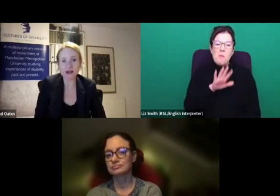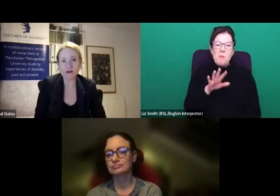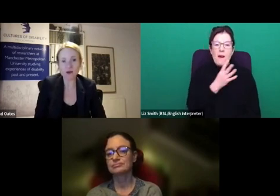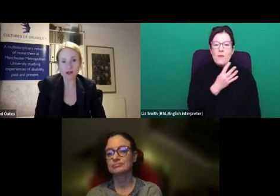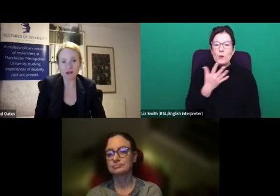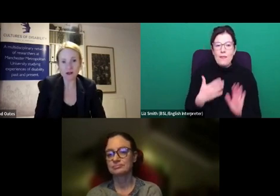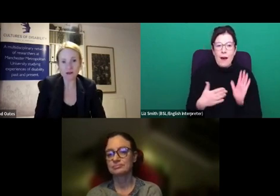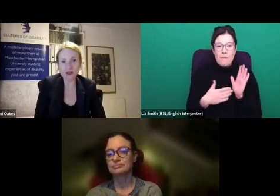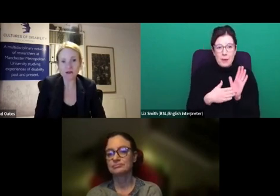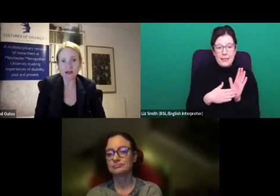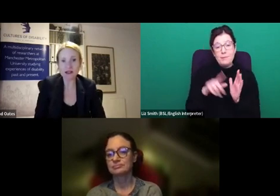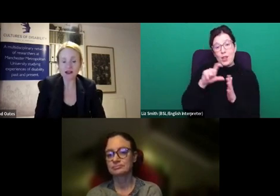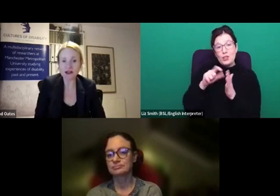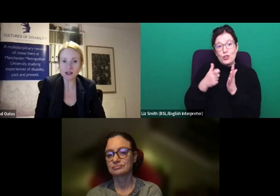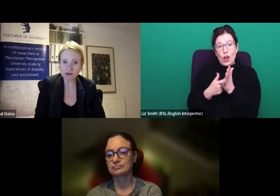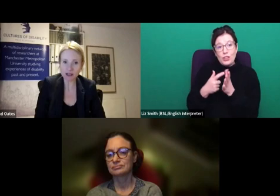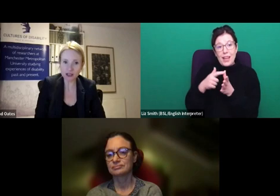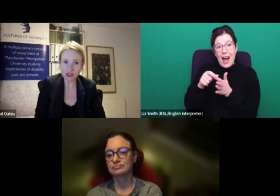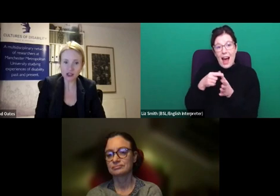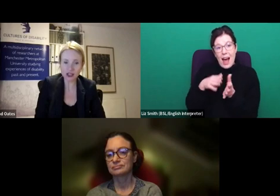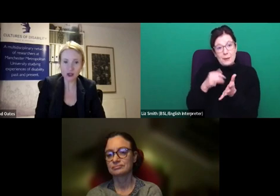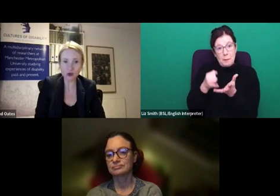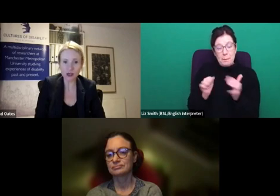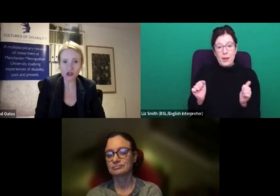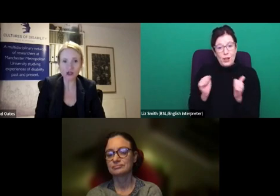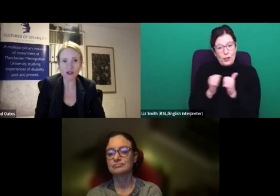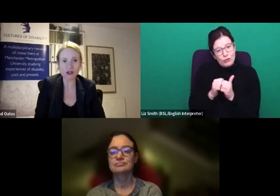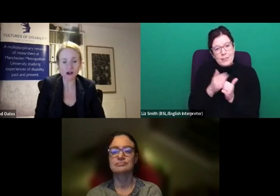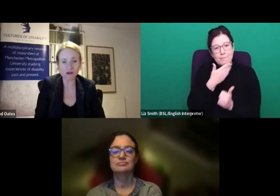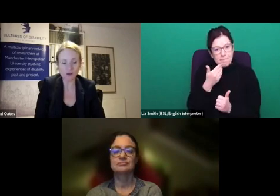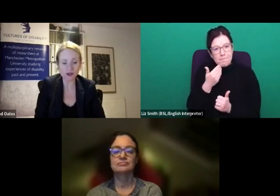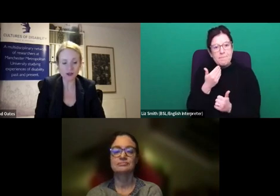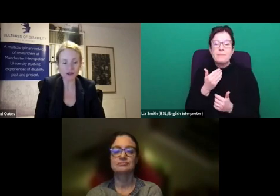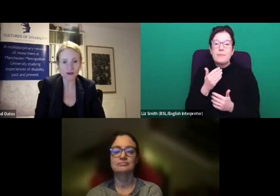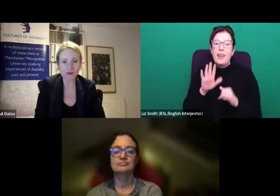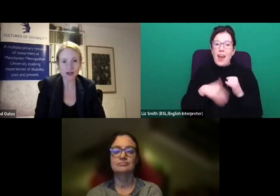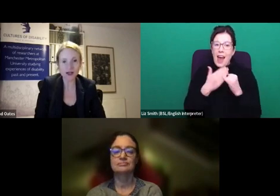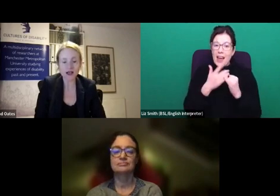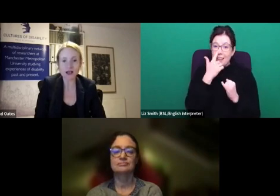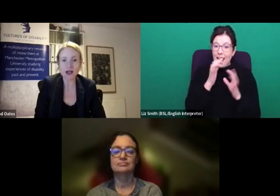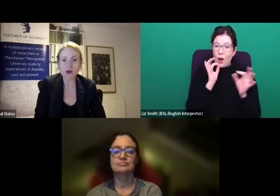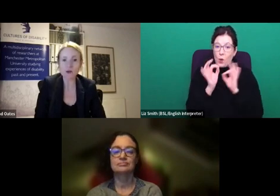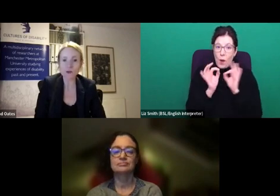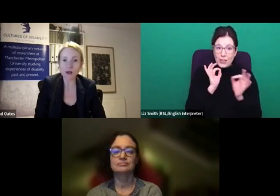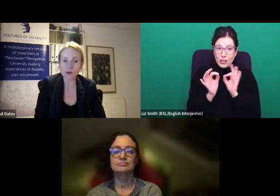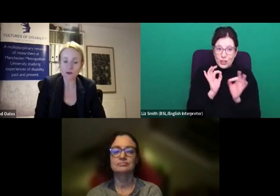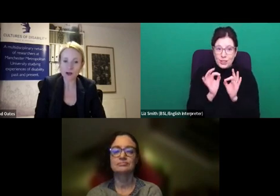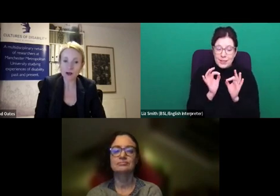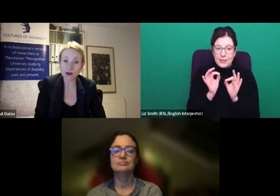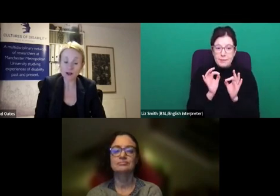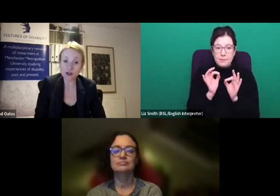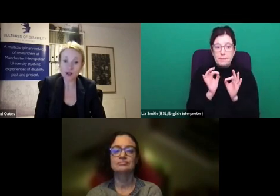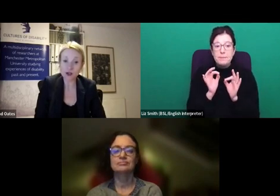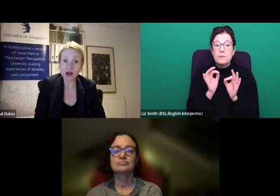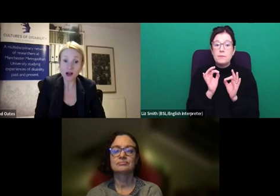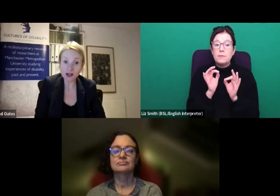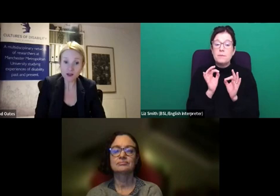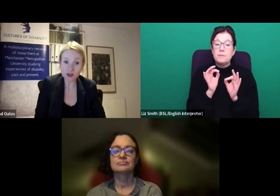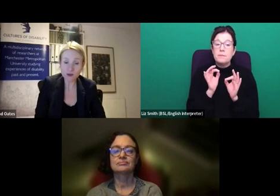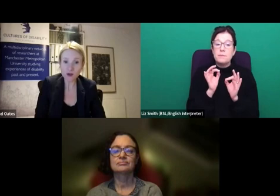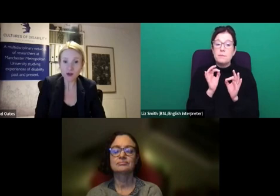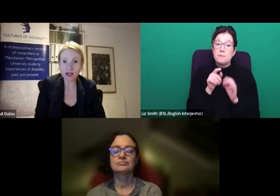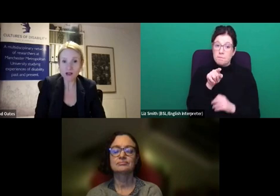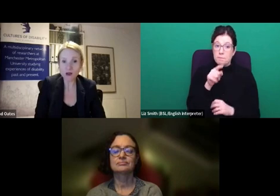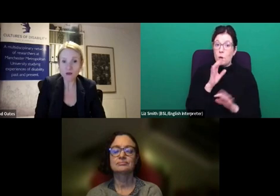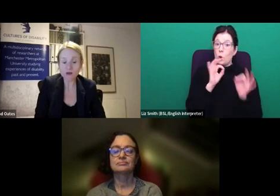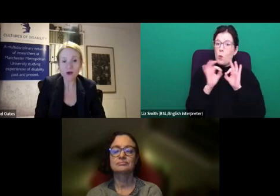then Dr. Adams has very kindly agreed to take questions afterwards. We will ask you either